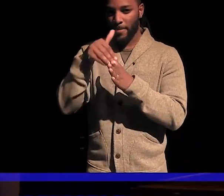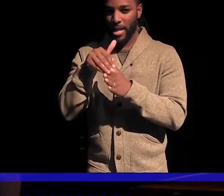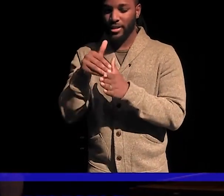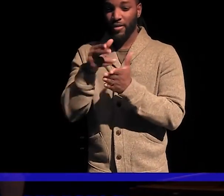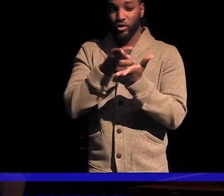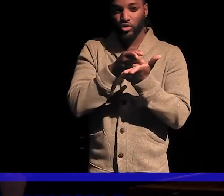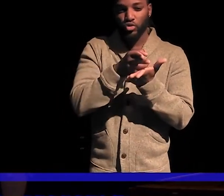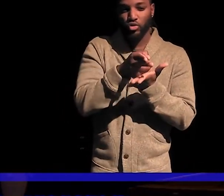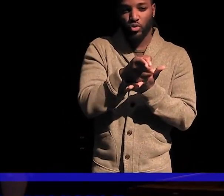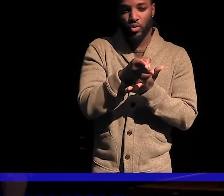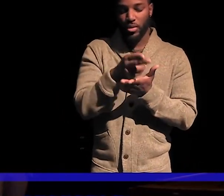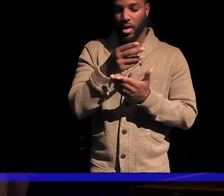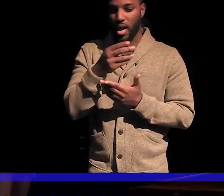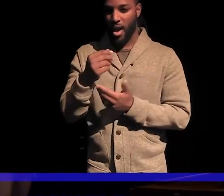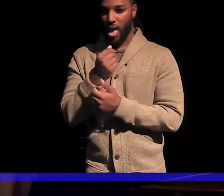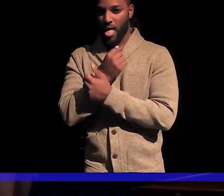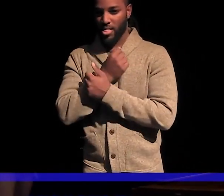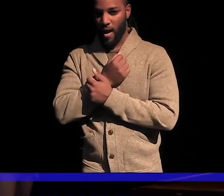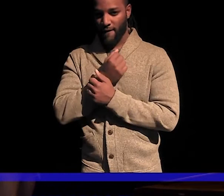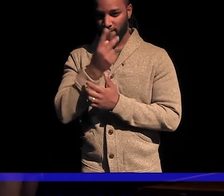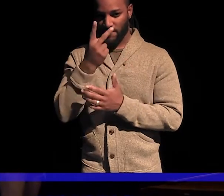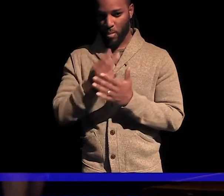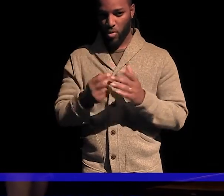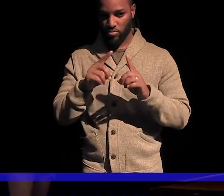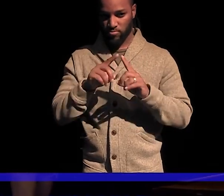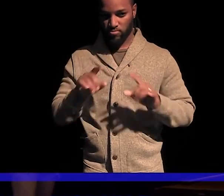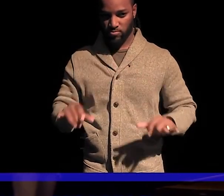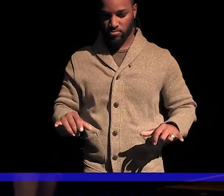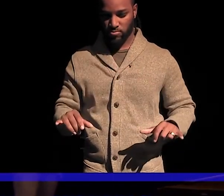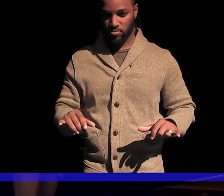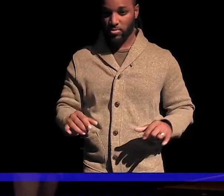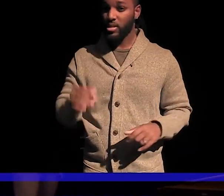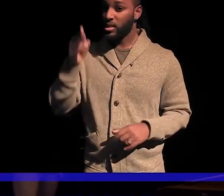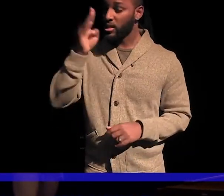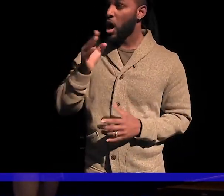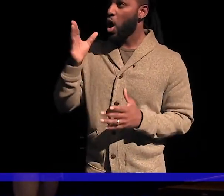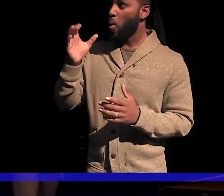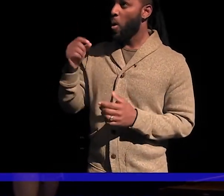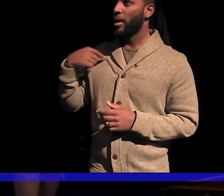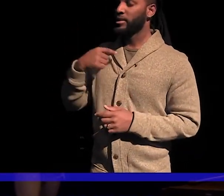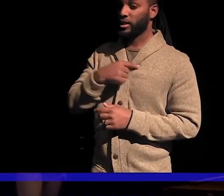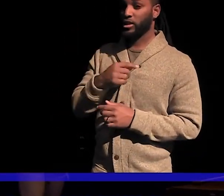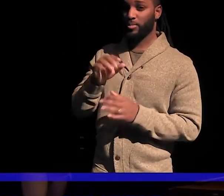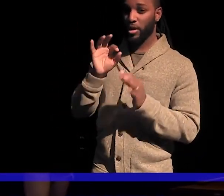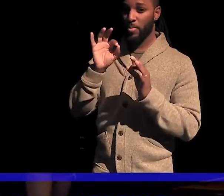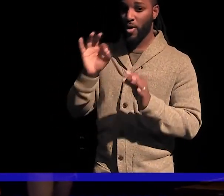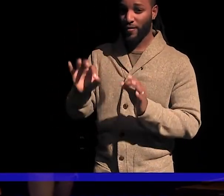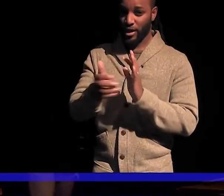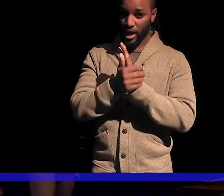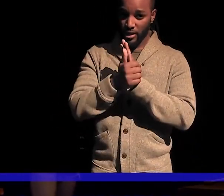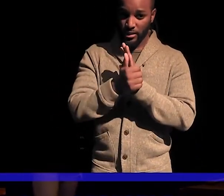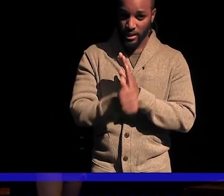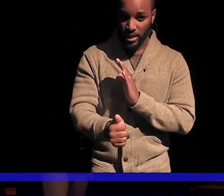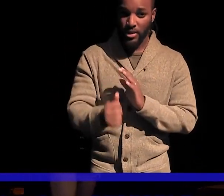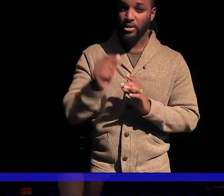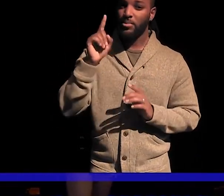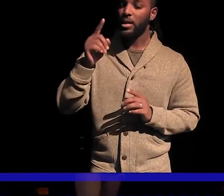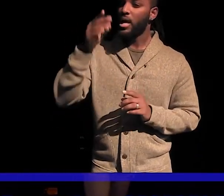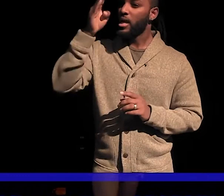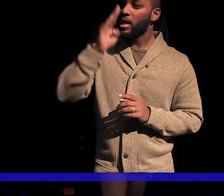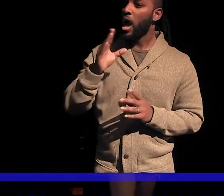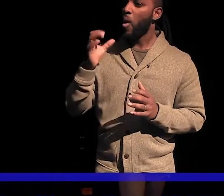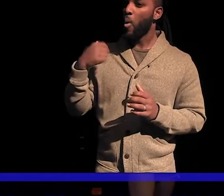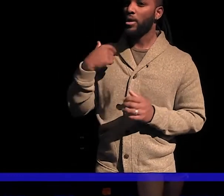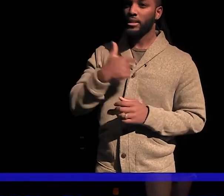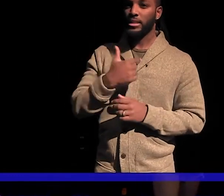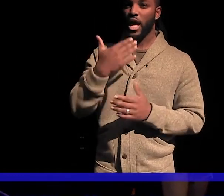in love. God wants not only to perfect us in our skills, but He wants to mature us in our knowledge